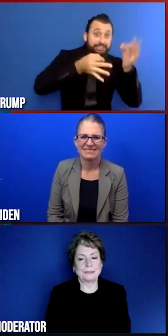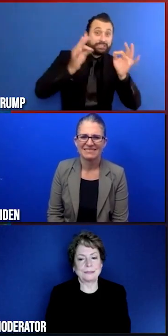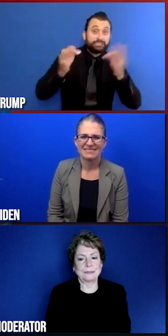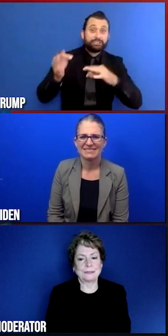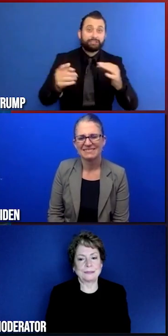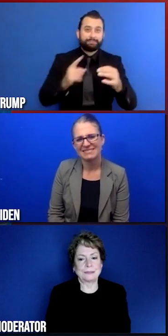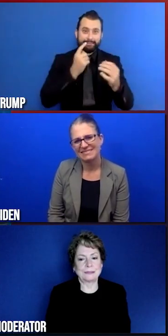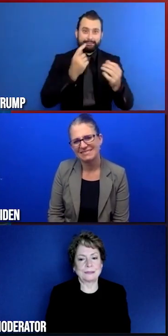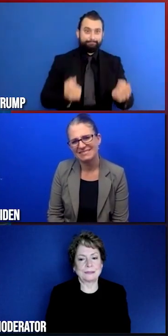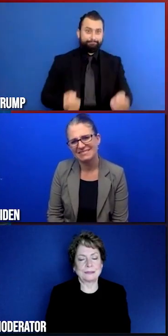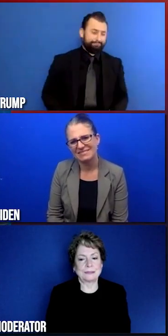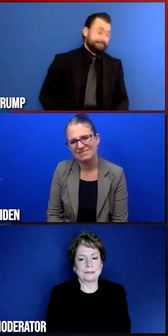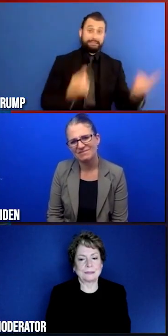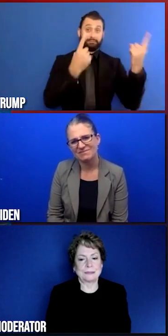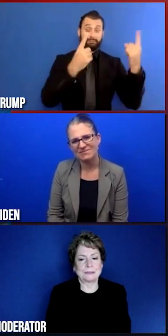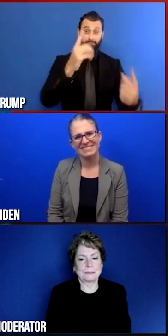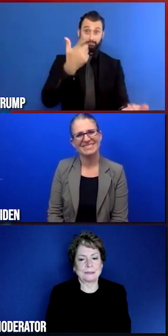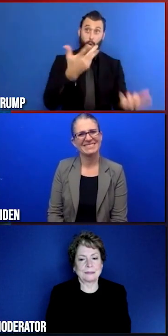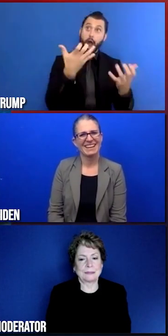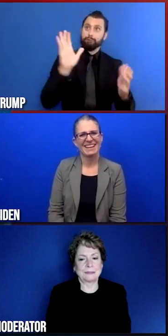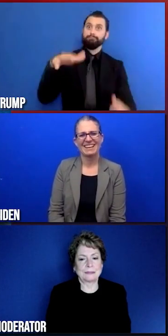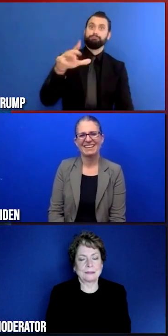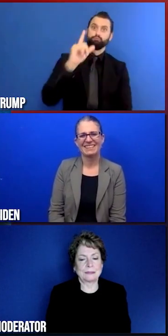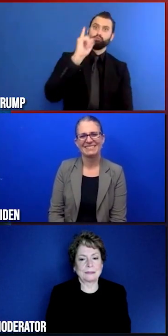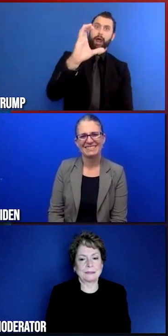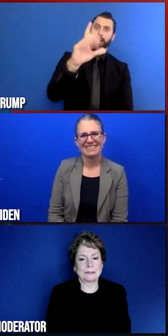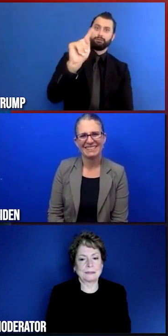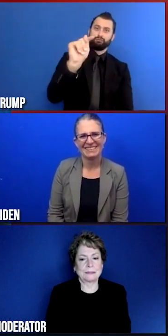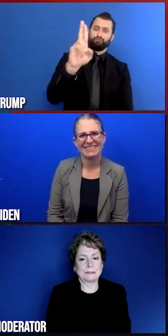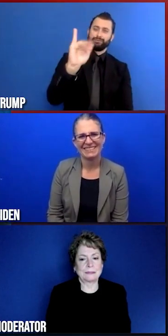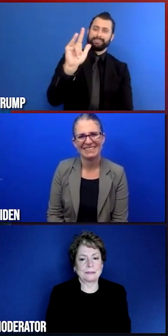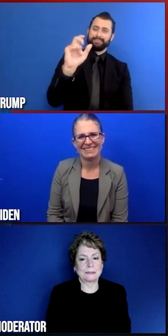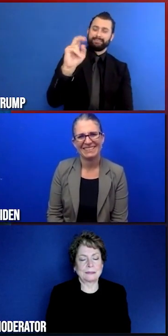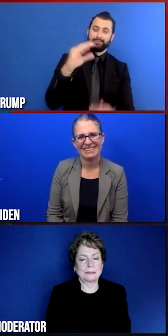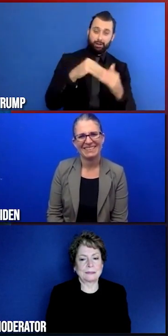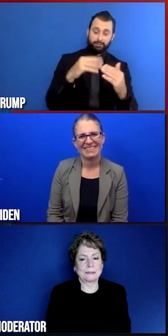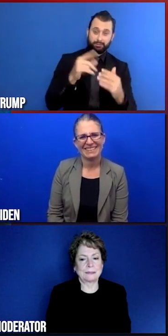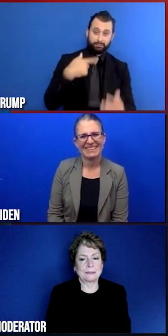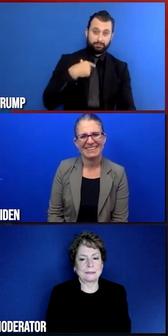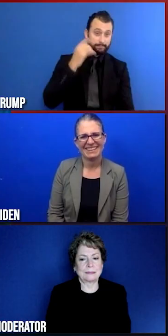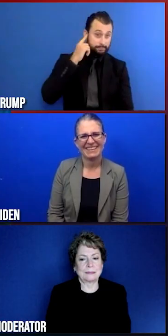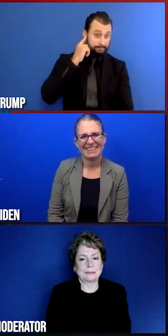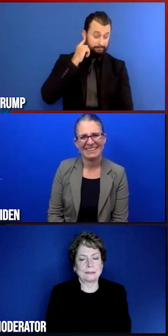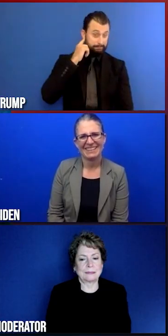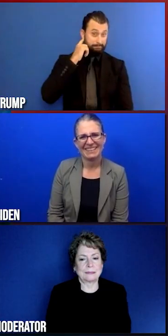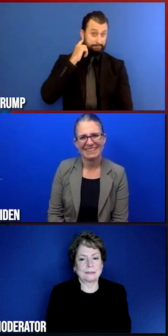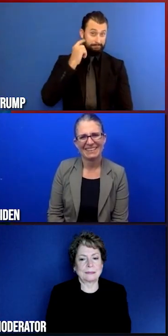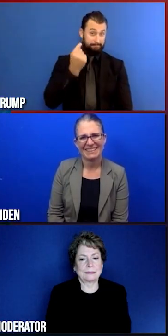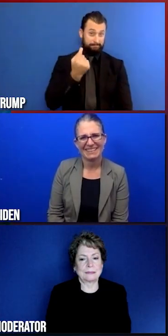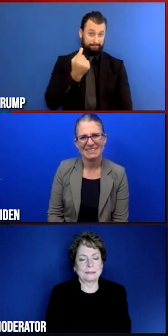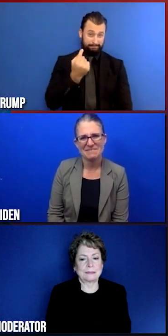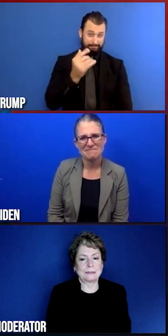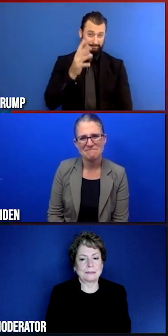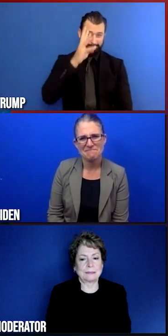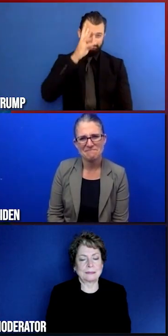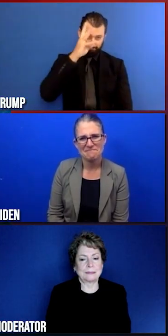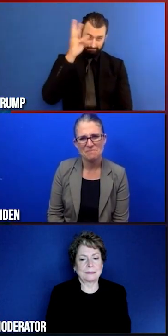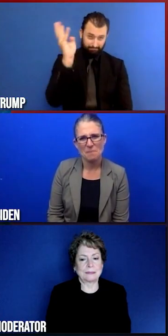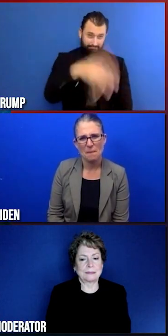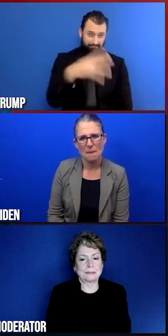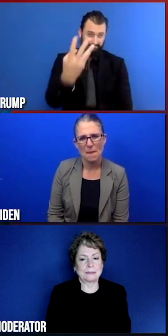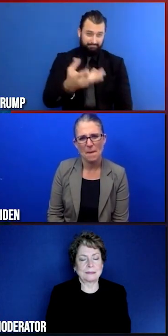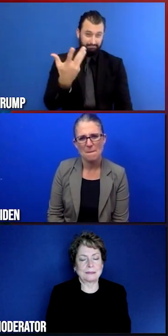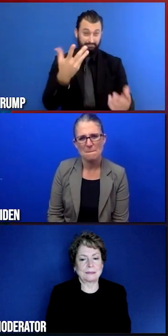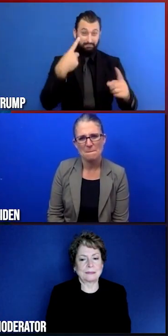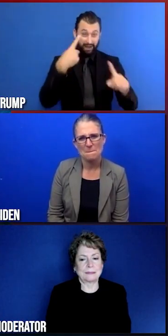6. It's $100 trillion. They want to knock down buildings and build new buildings with little, tiny, small windows. I